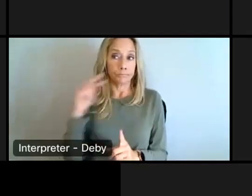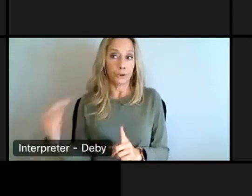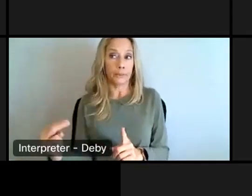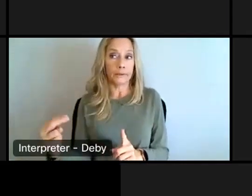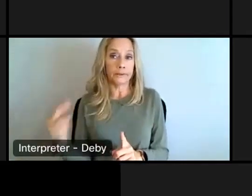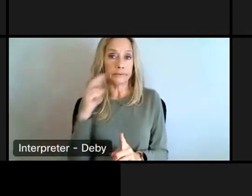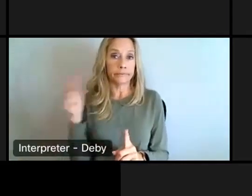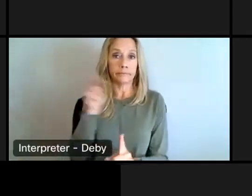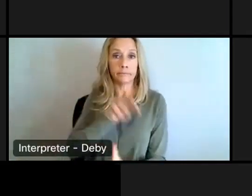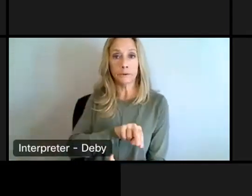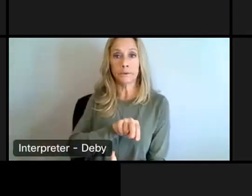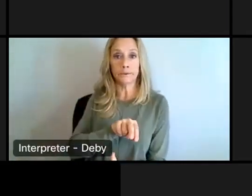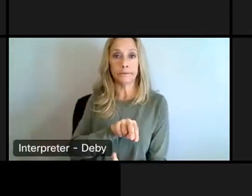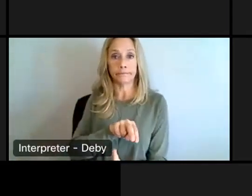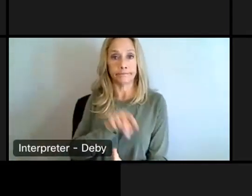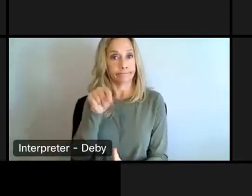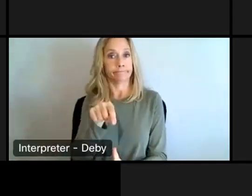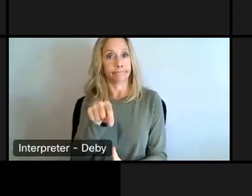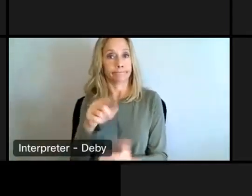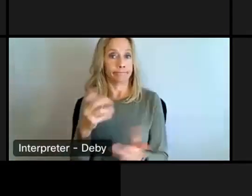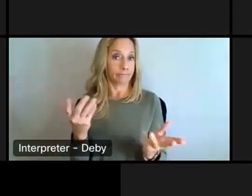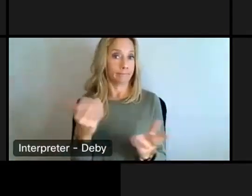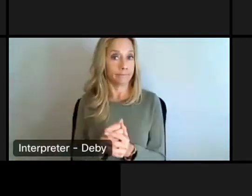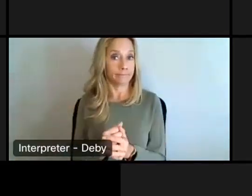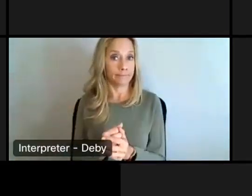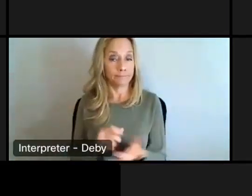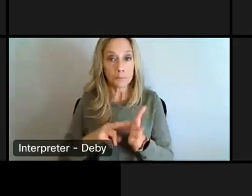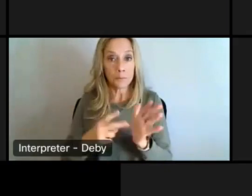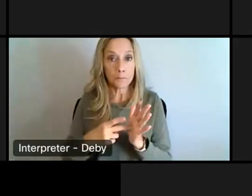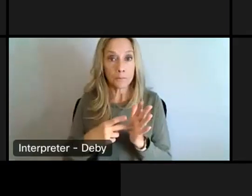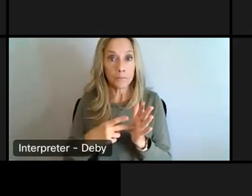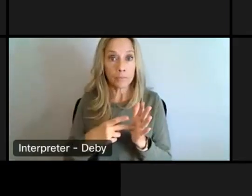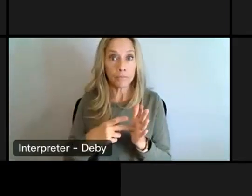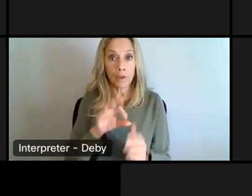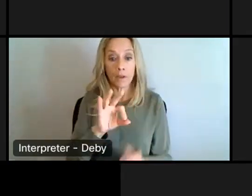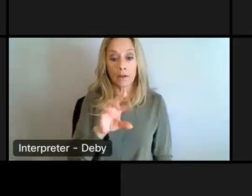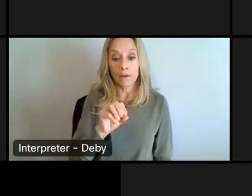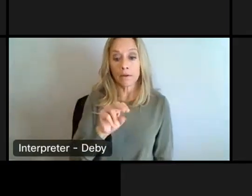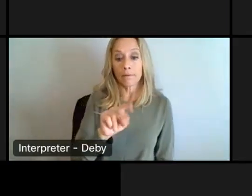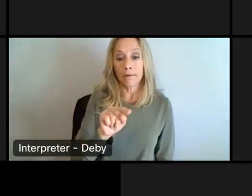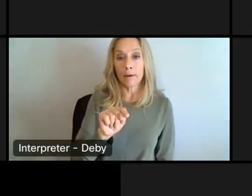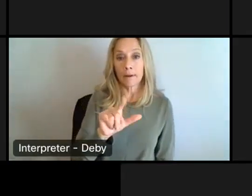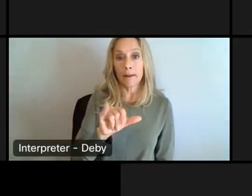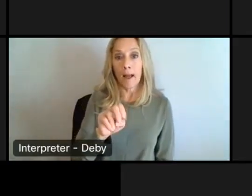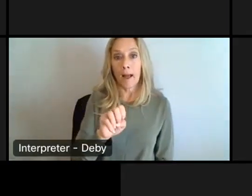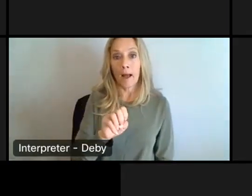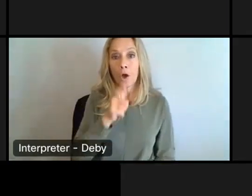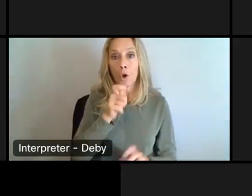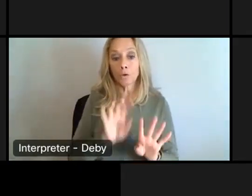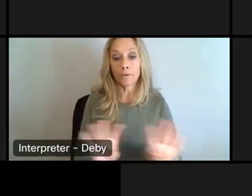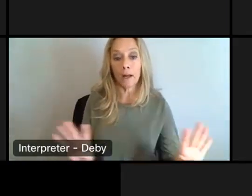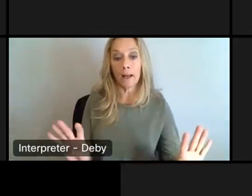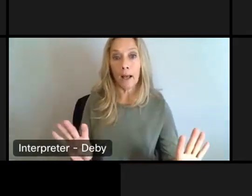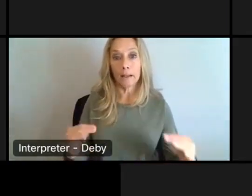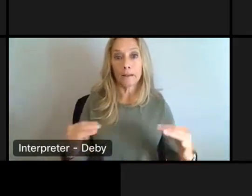right? And so when you talk about, like, frontline combat soldier who from the